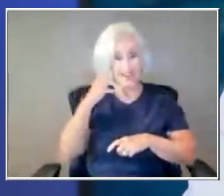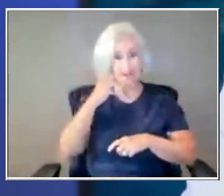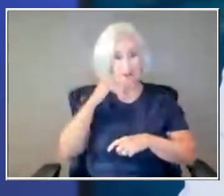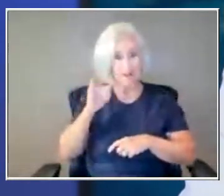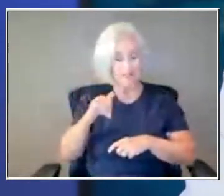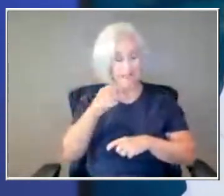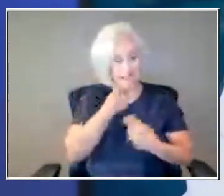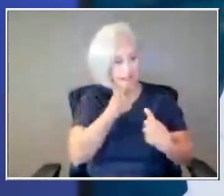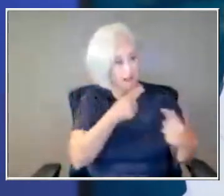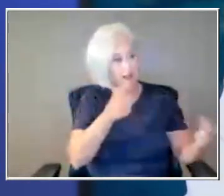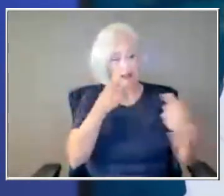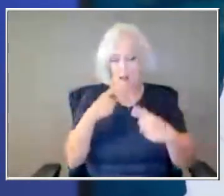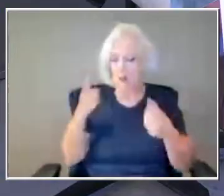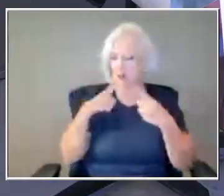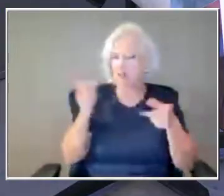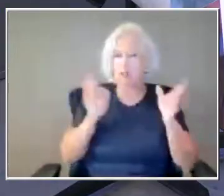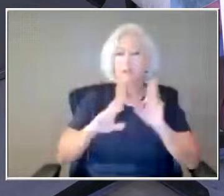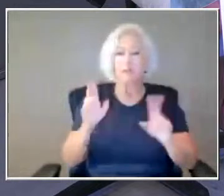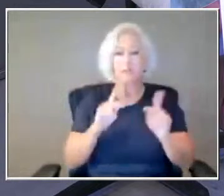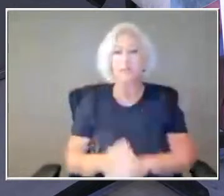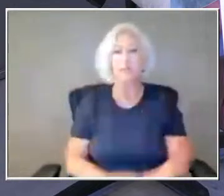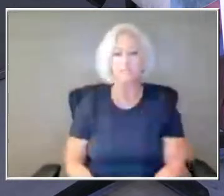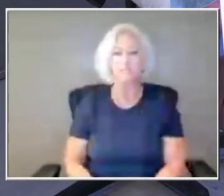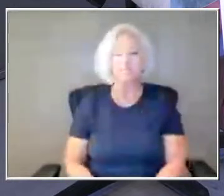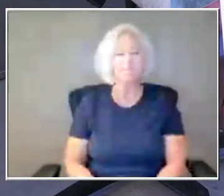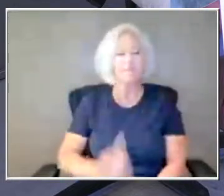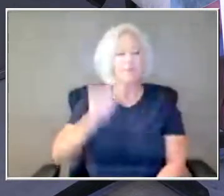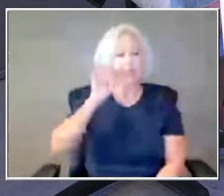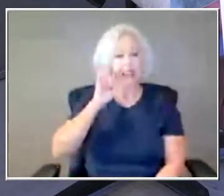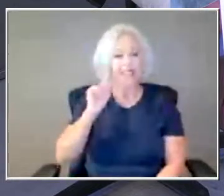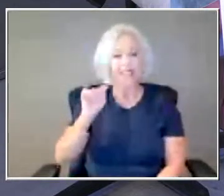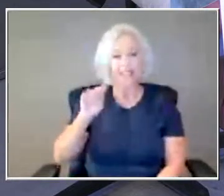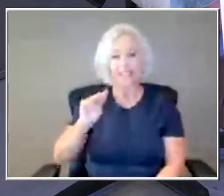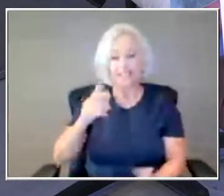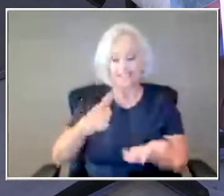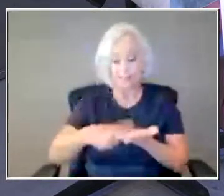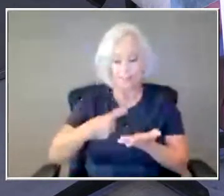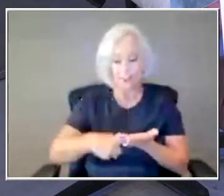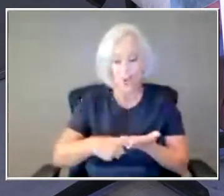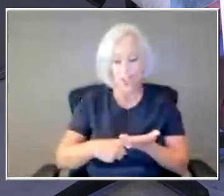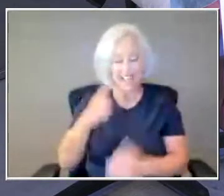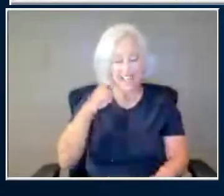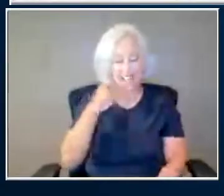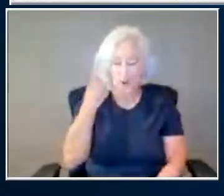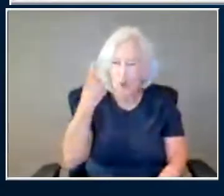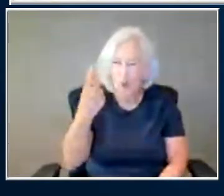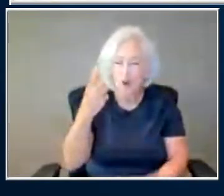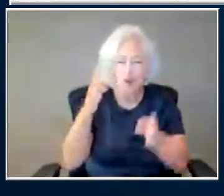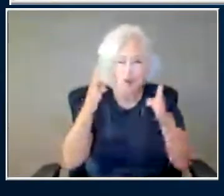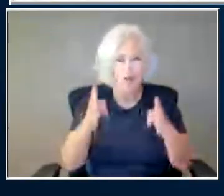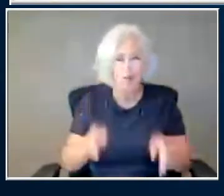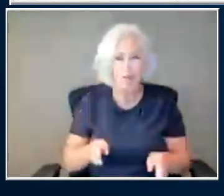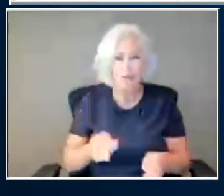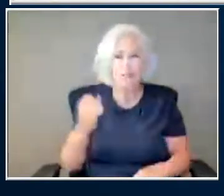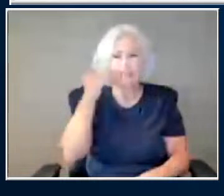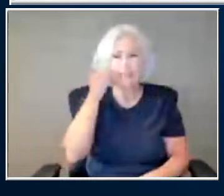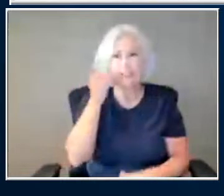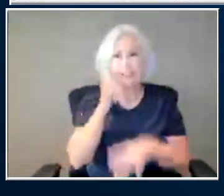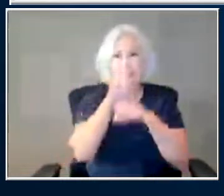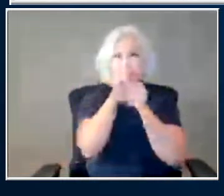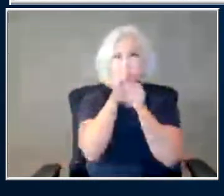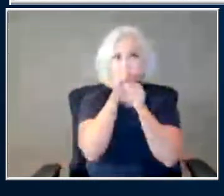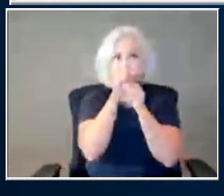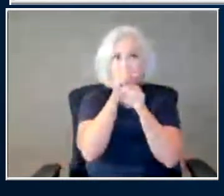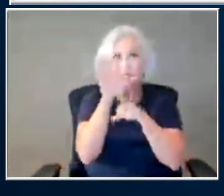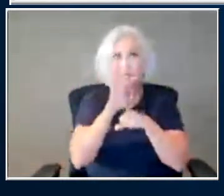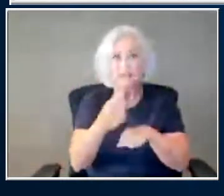effect. Exactly. I hear Tim talking and I keep thinking he's one person, and if he were to just sit there and say nothing, but the fact that, Tim, you know so many people